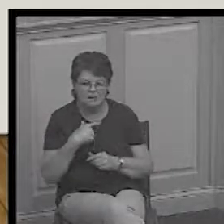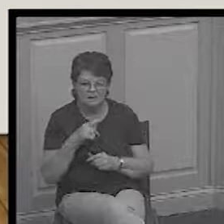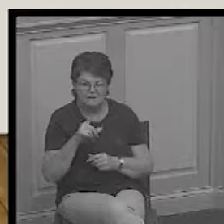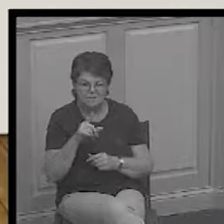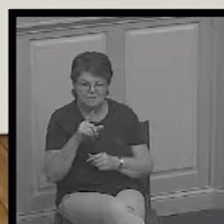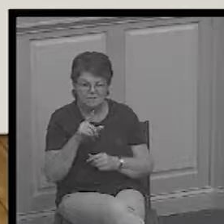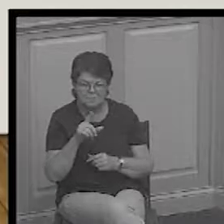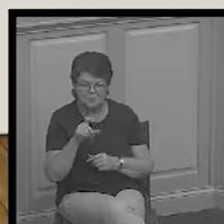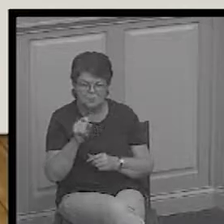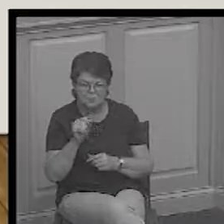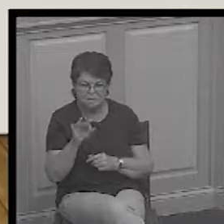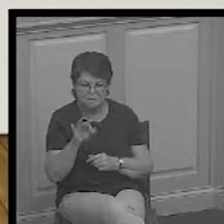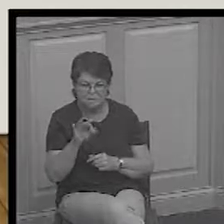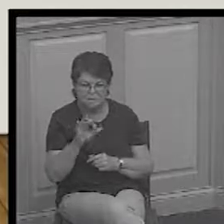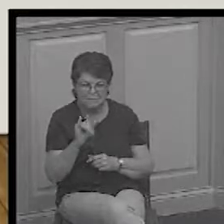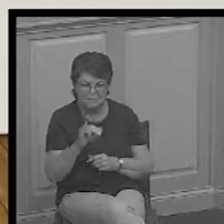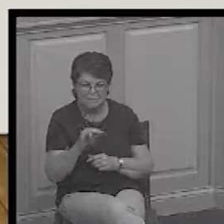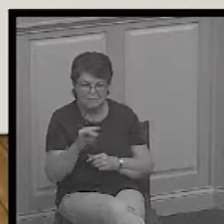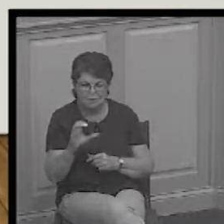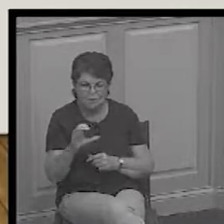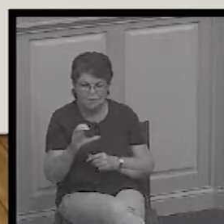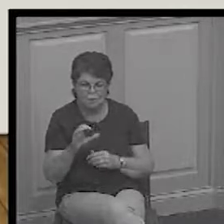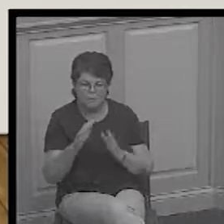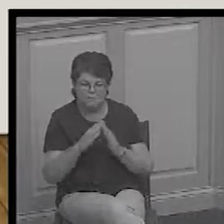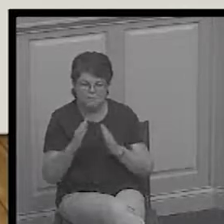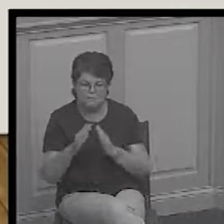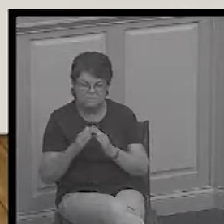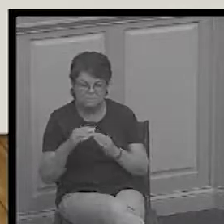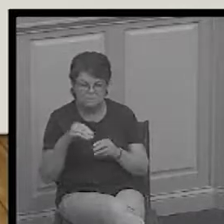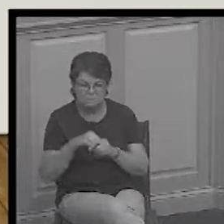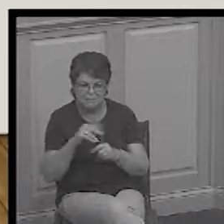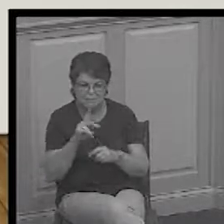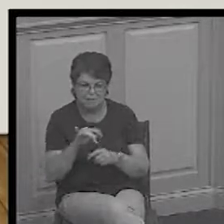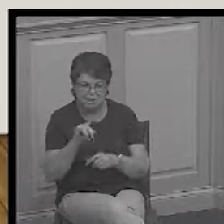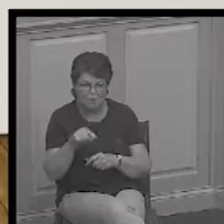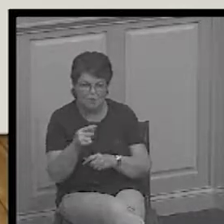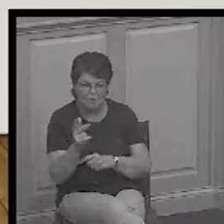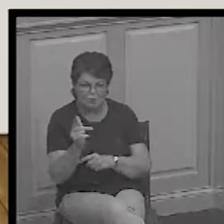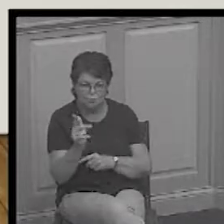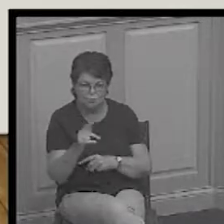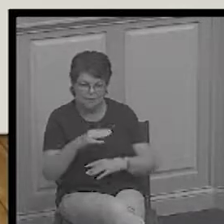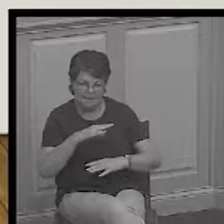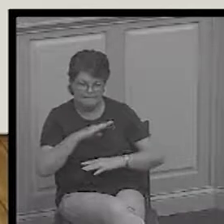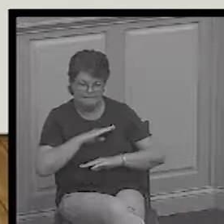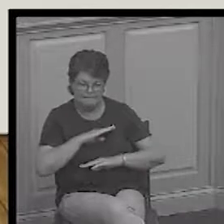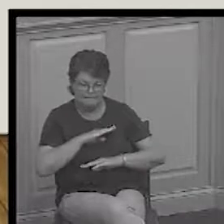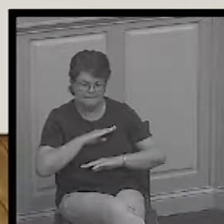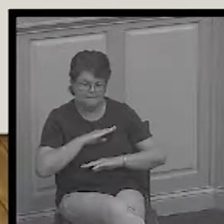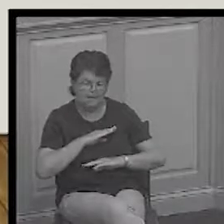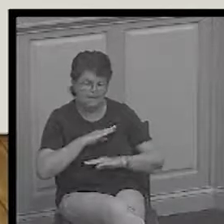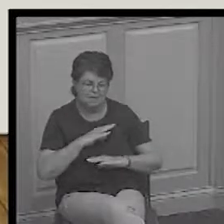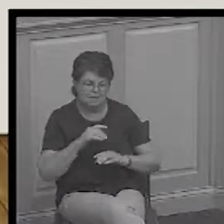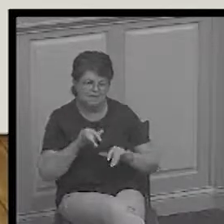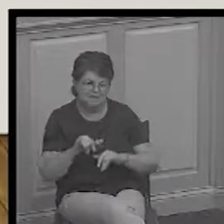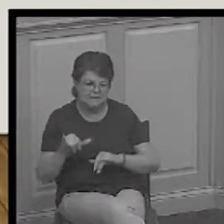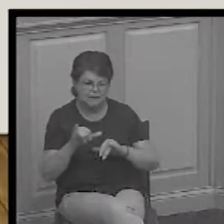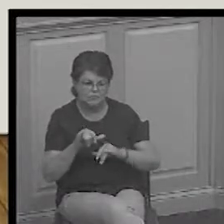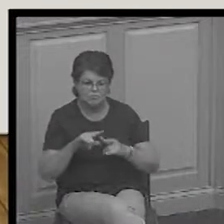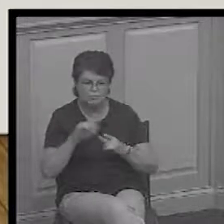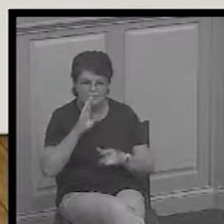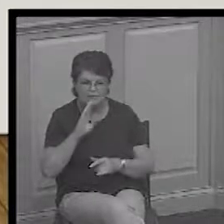419 incorporated cities in Kentucky and only 23 meet the standards to be a certified local government.